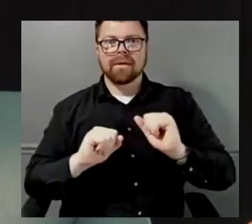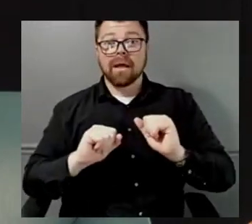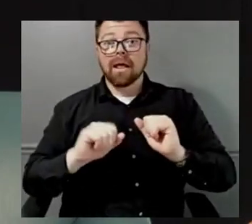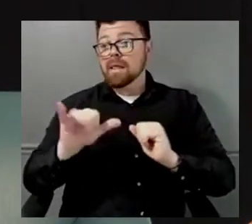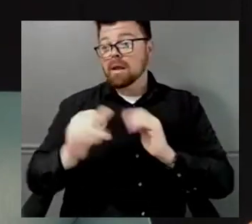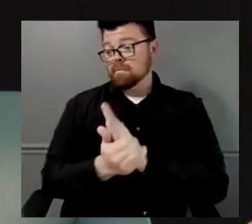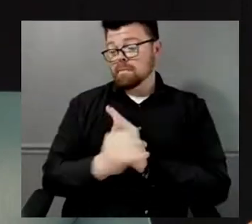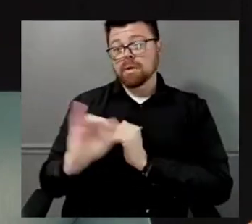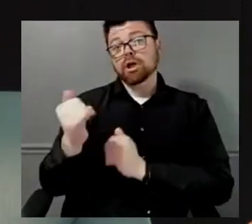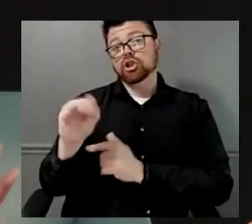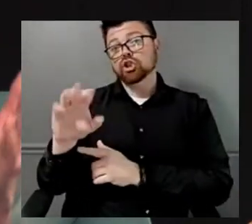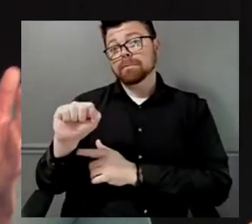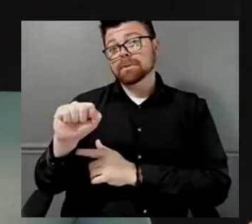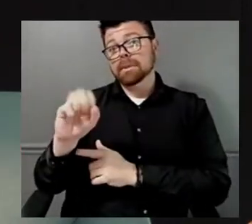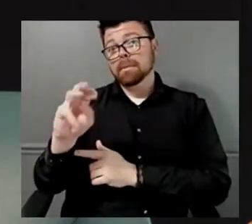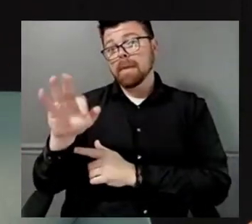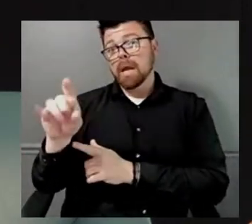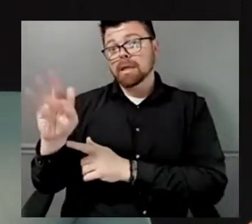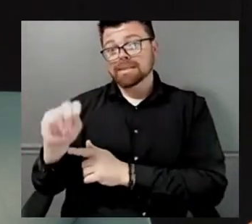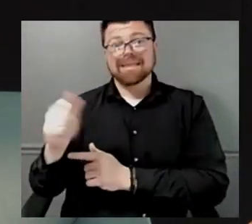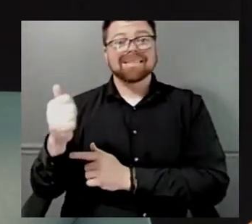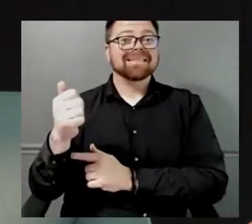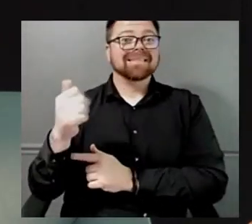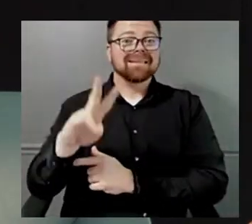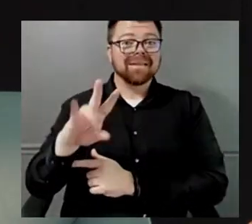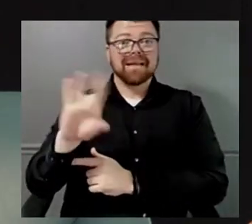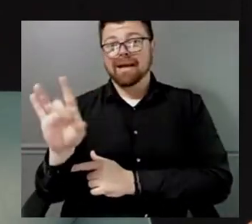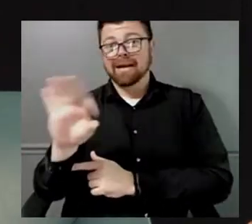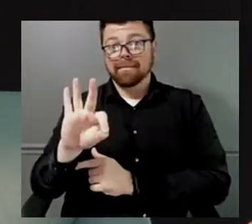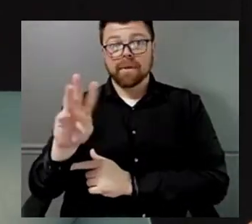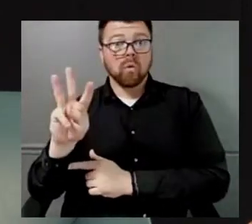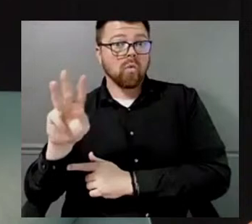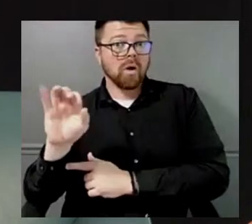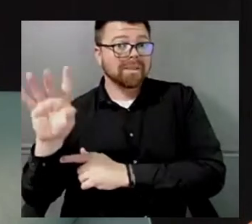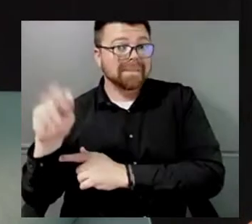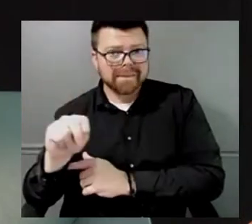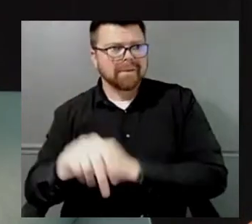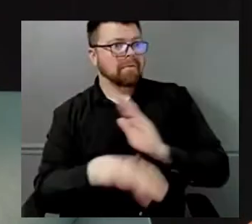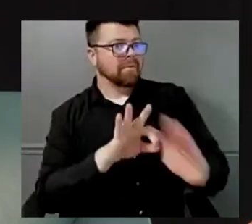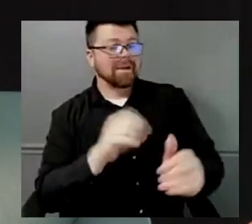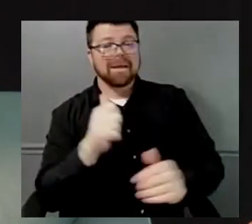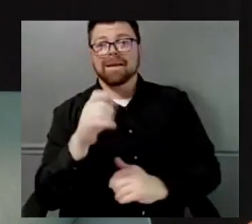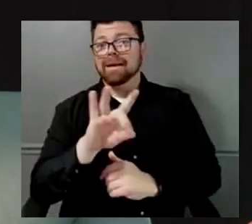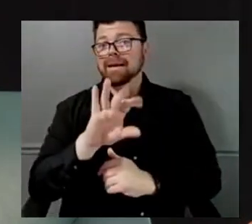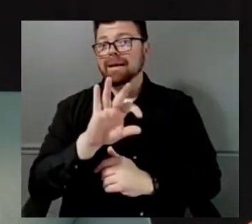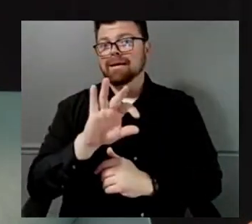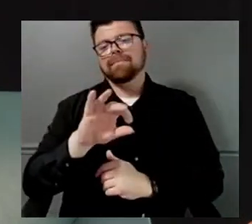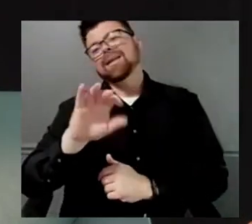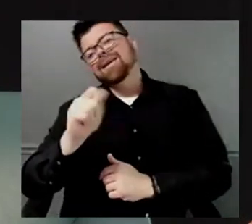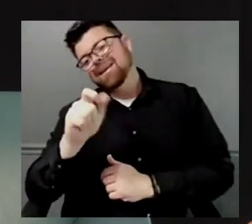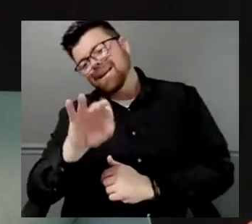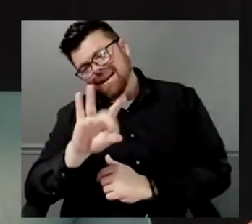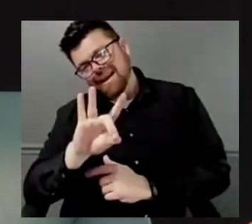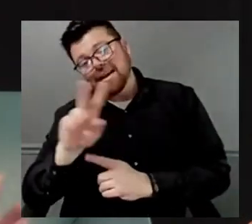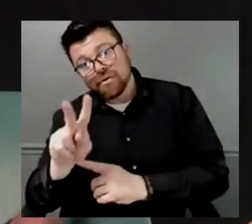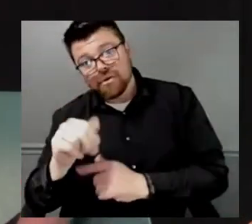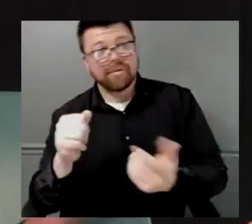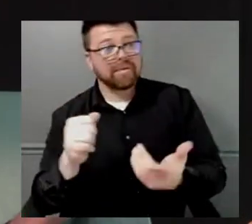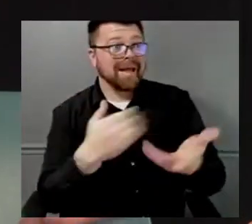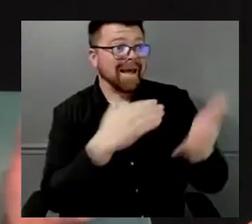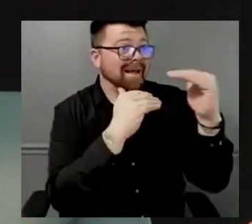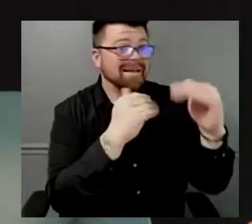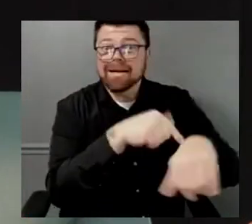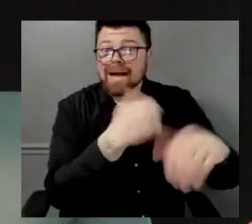in 1789. Watson discovered in 1982 that there was no time limit on its ratification. And he was